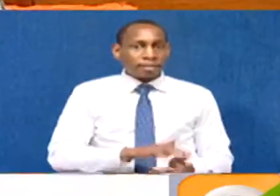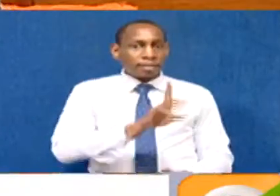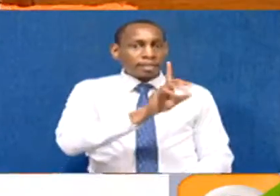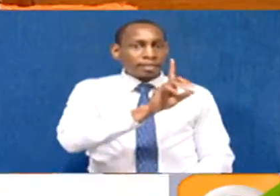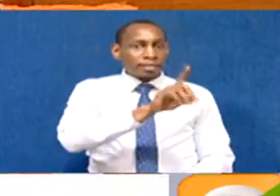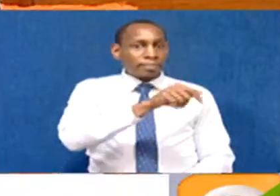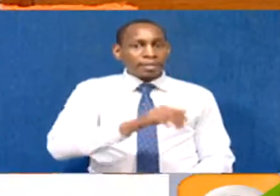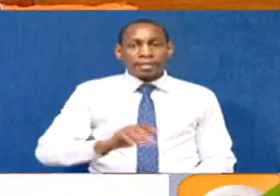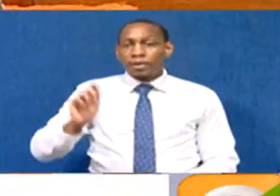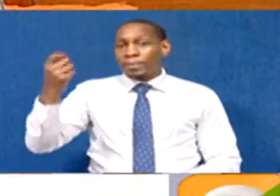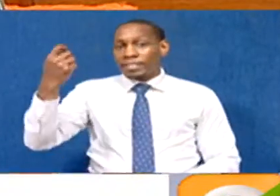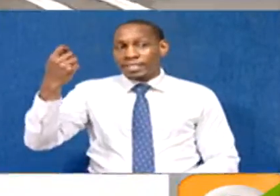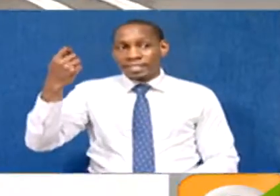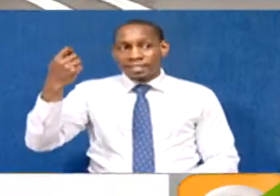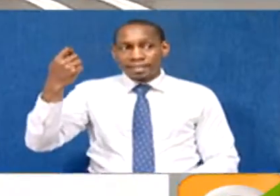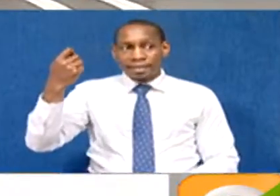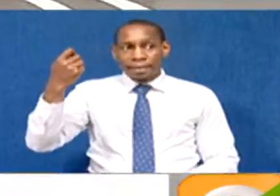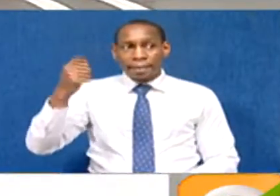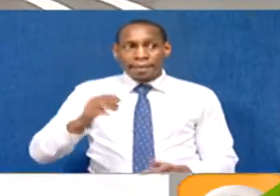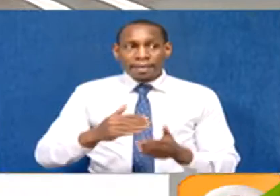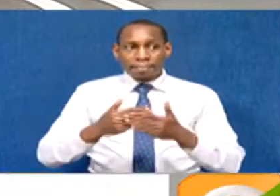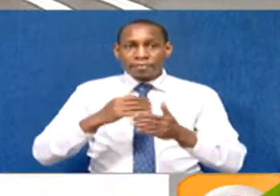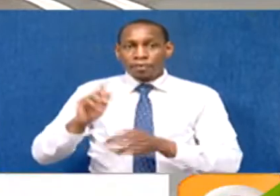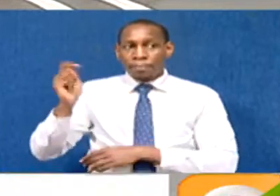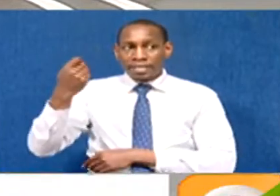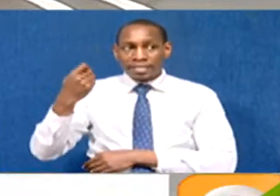presidency. But before the